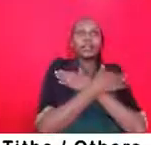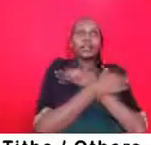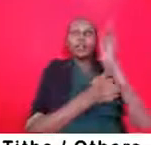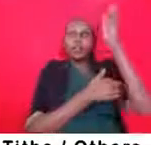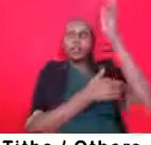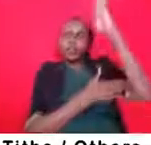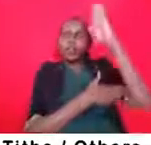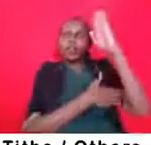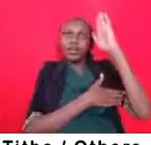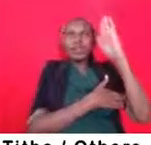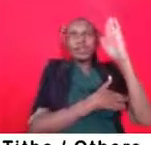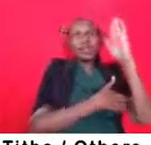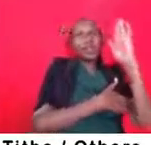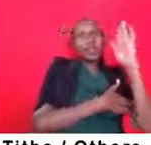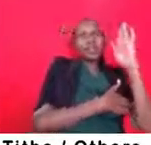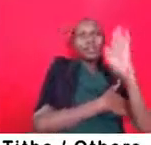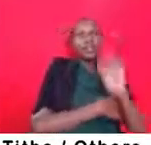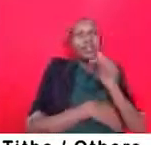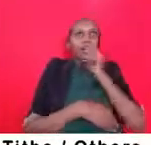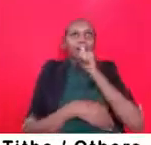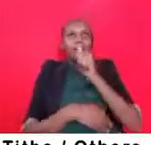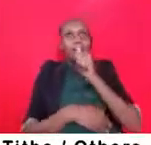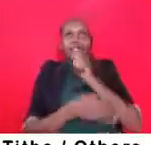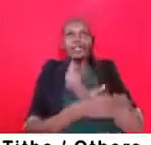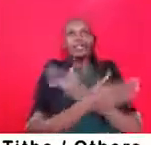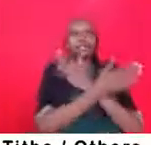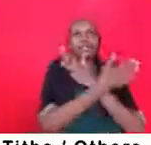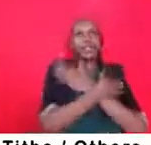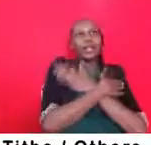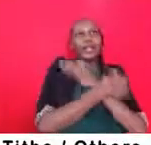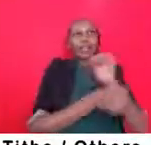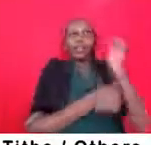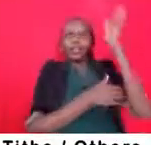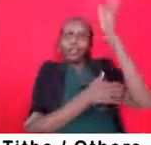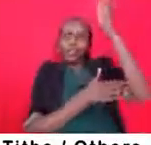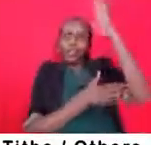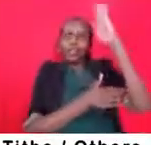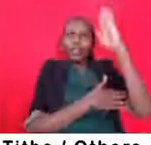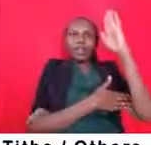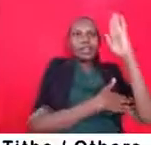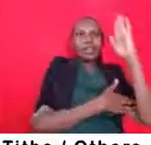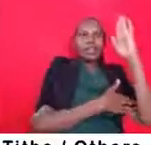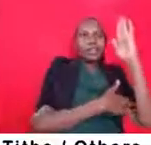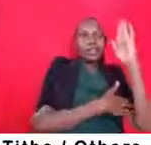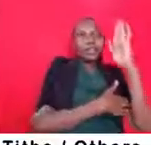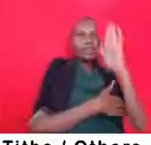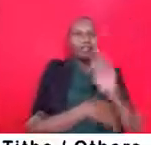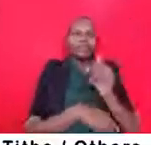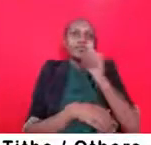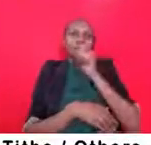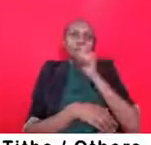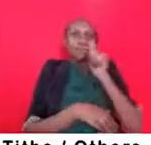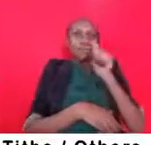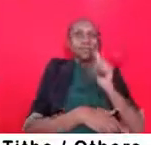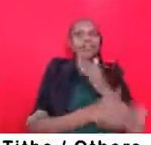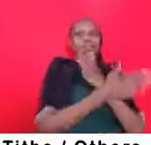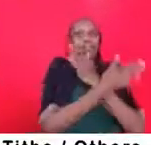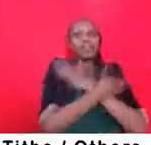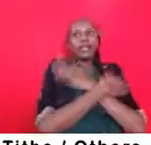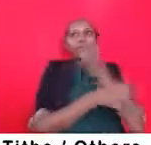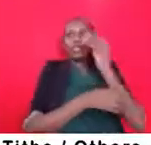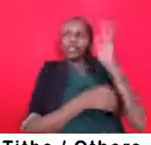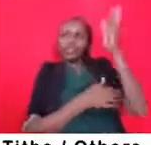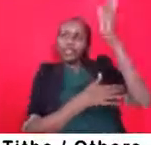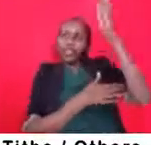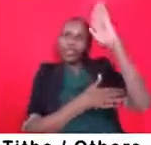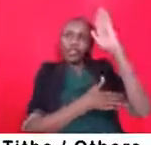friend of God. I am a friend of God. I am a